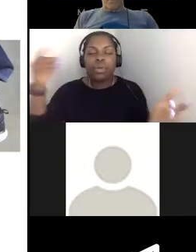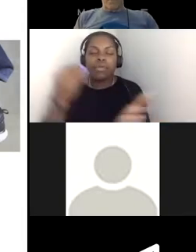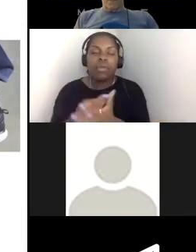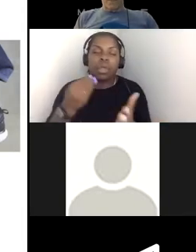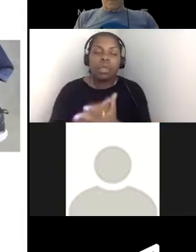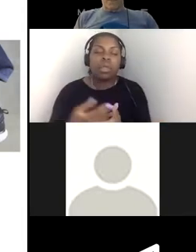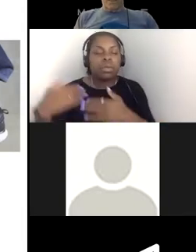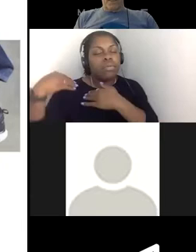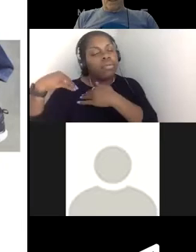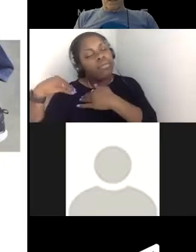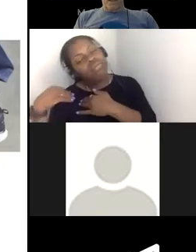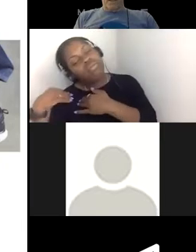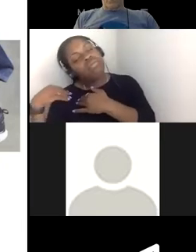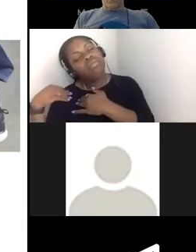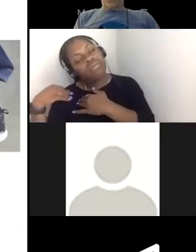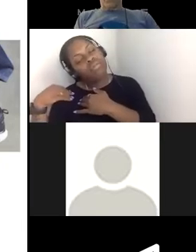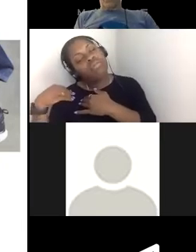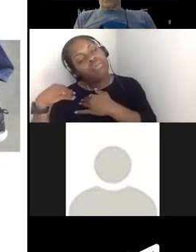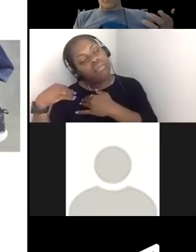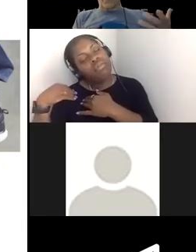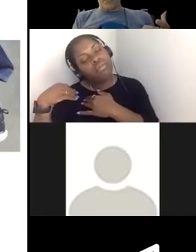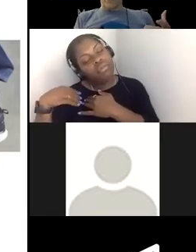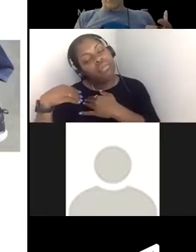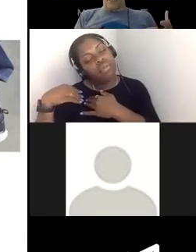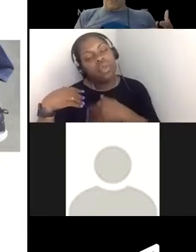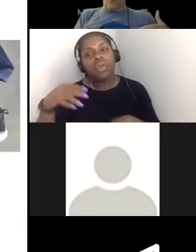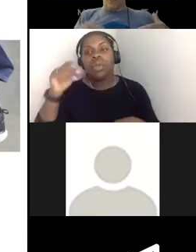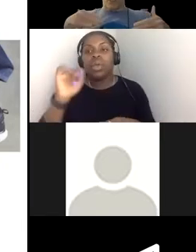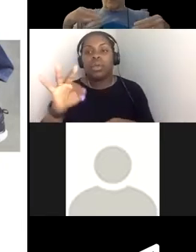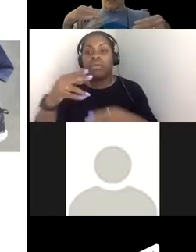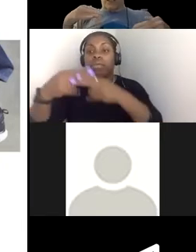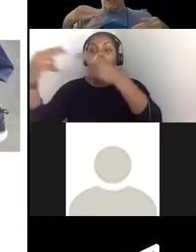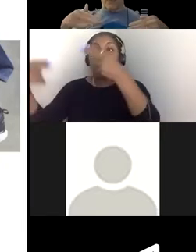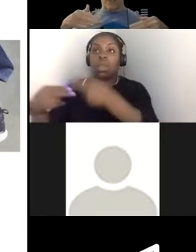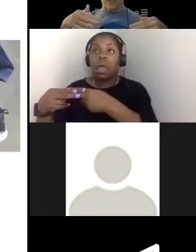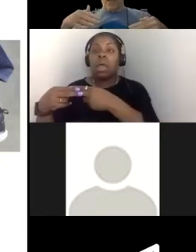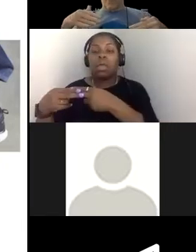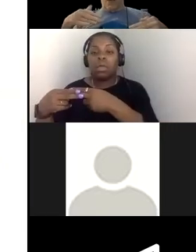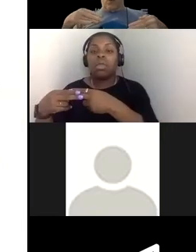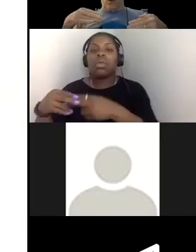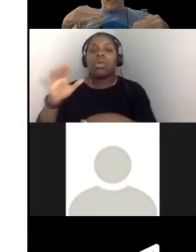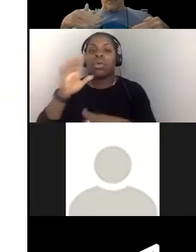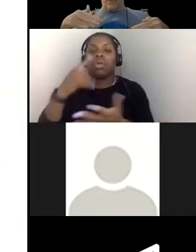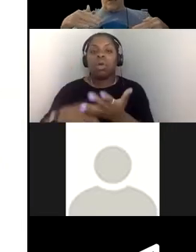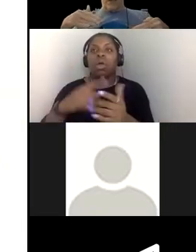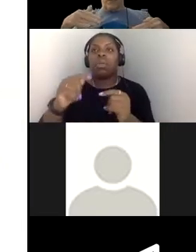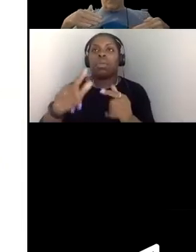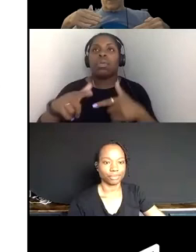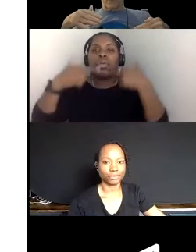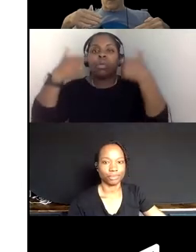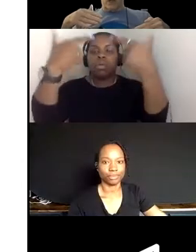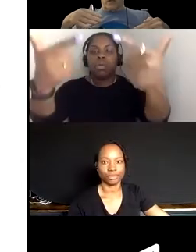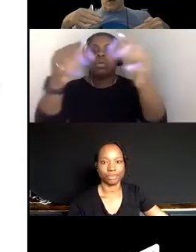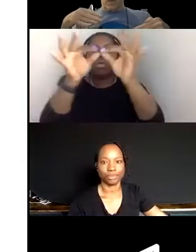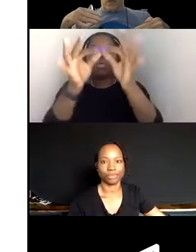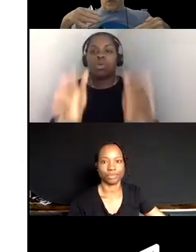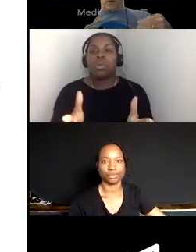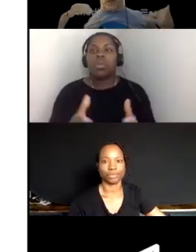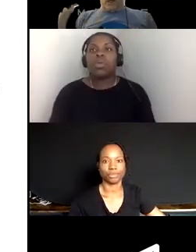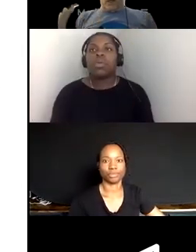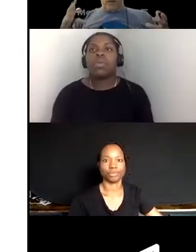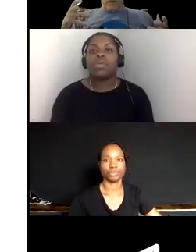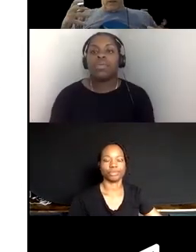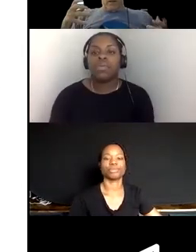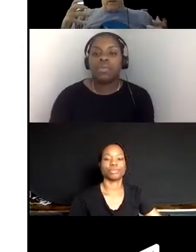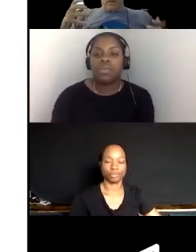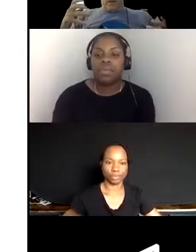burden. So if I can just look at the next slide, I want to talk just a little bit about what our counter narrative to electronic